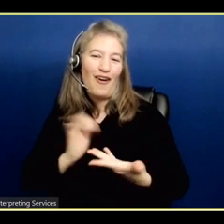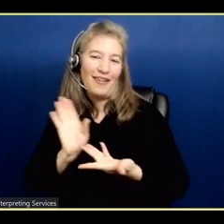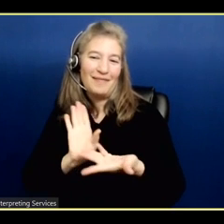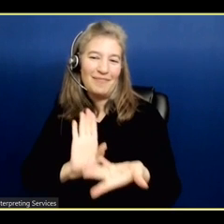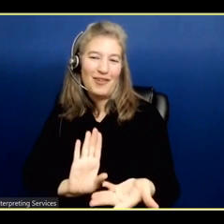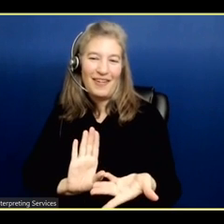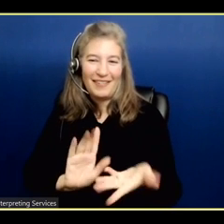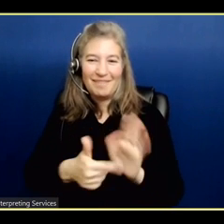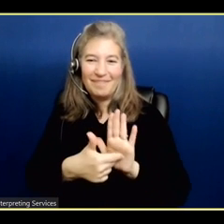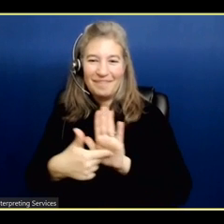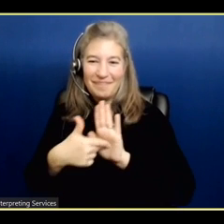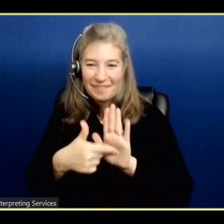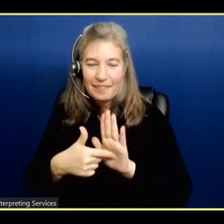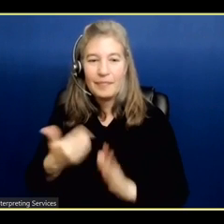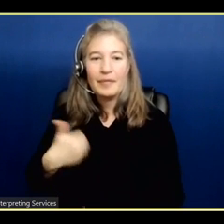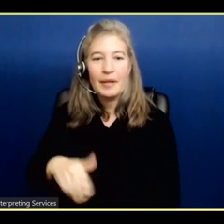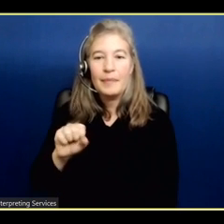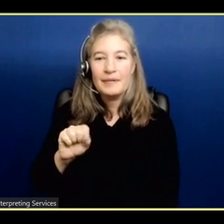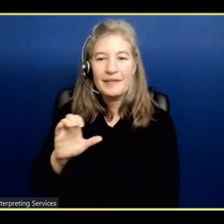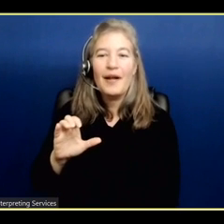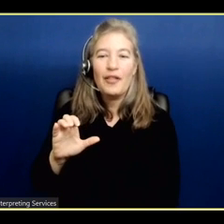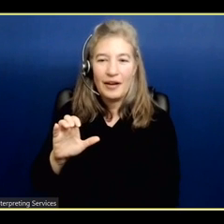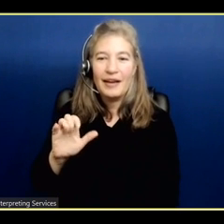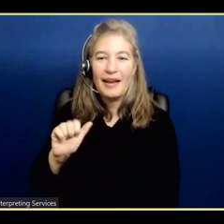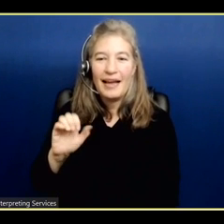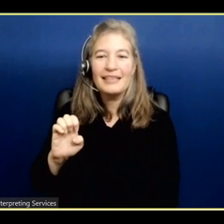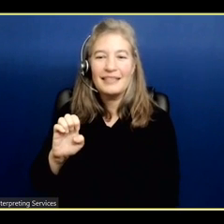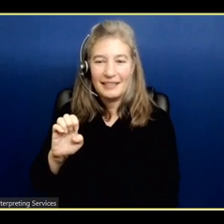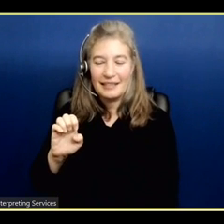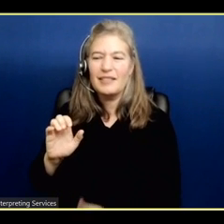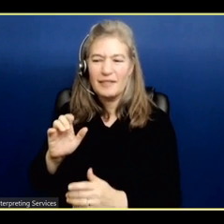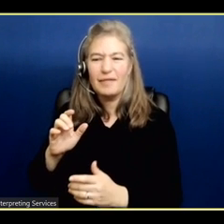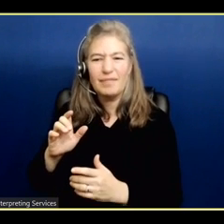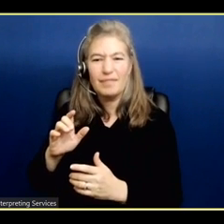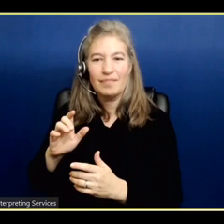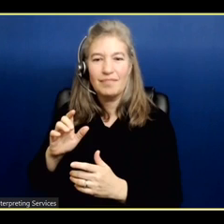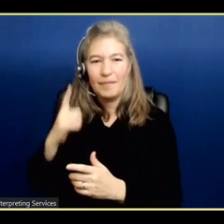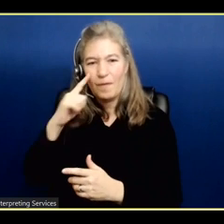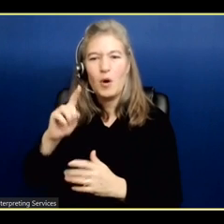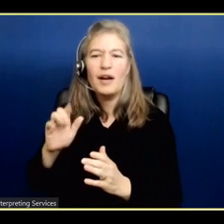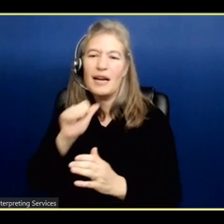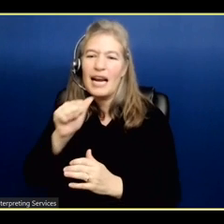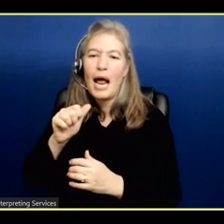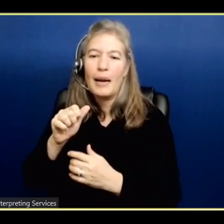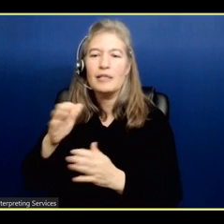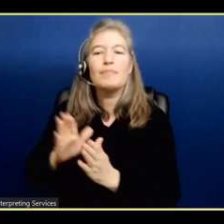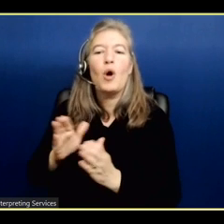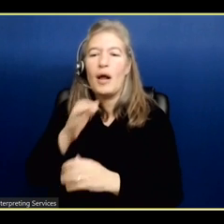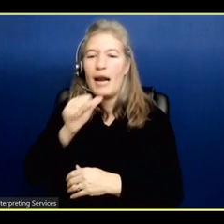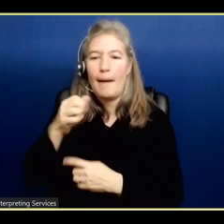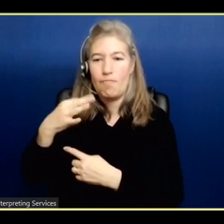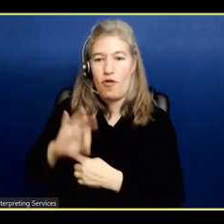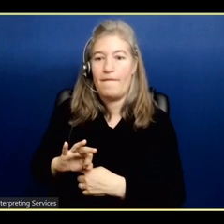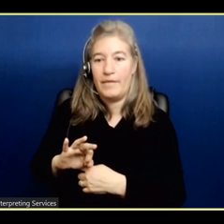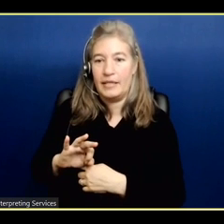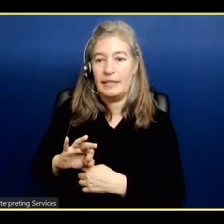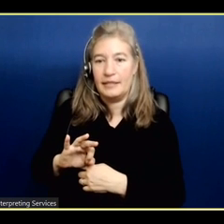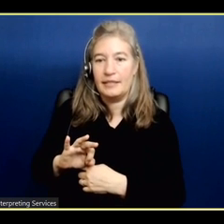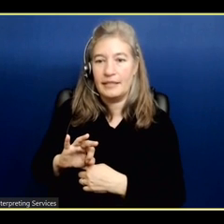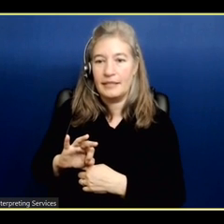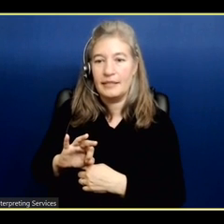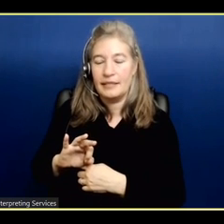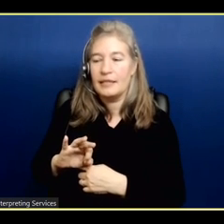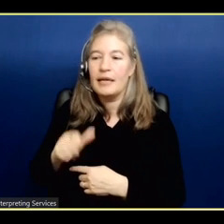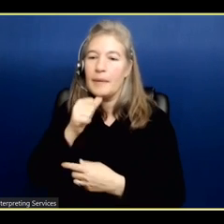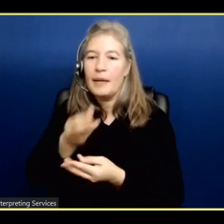art organization in Brooklyn. In this work over the last month as a fundraising consultant, and even still this